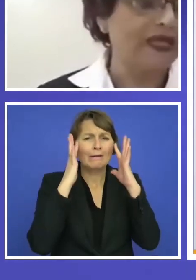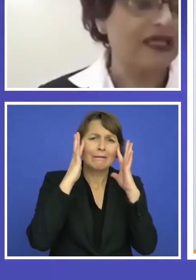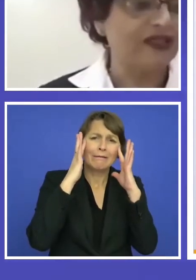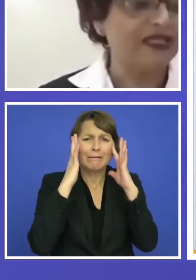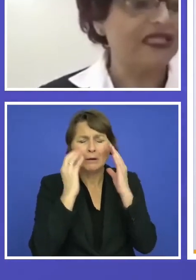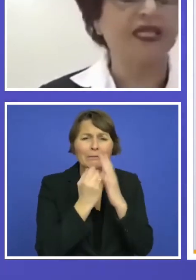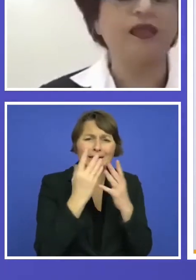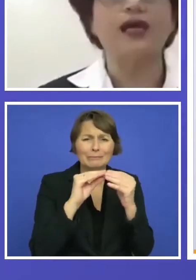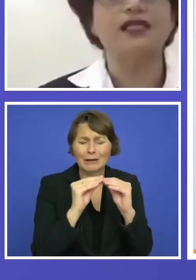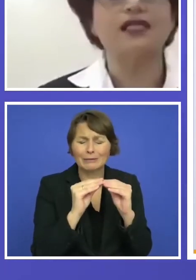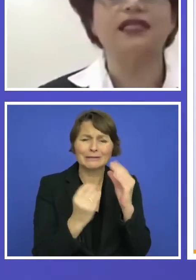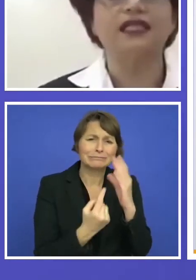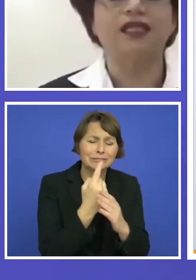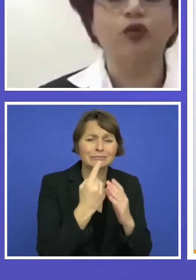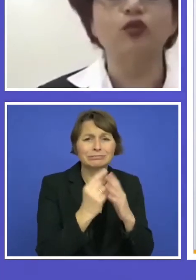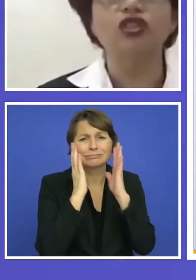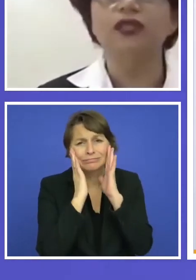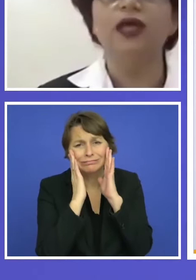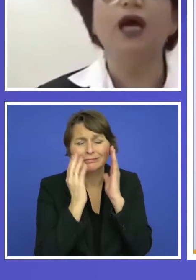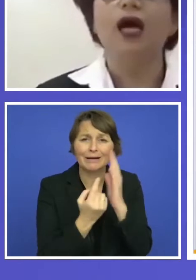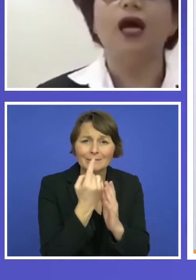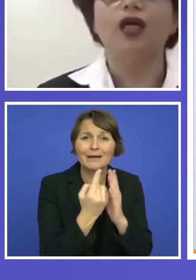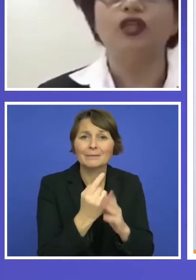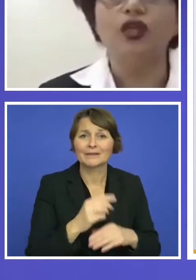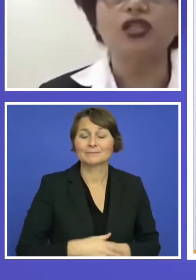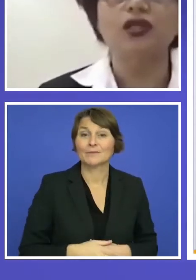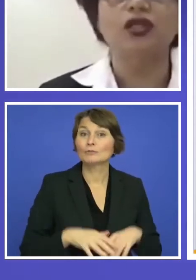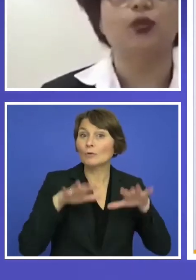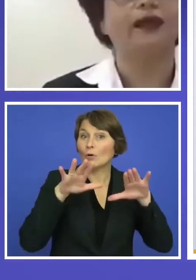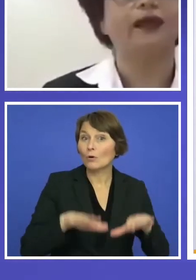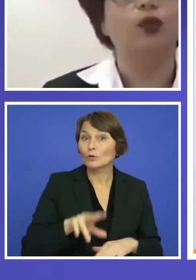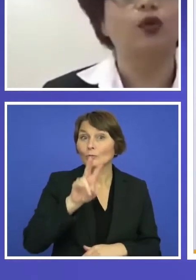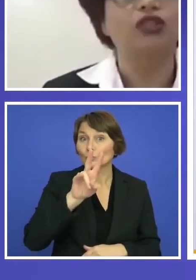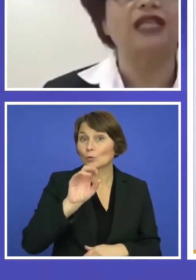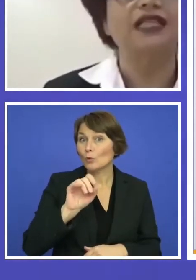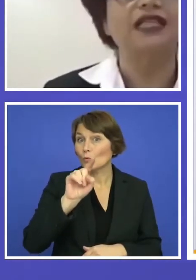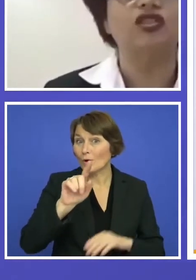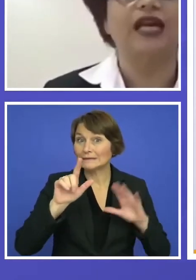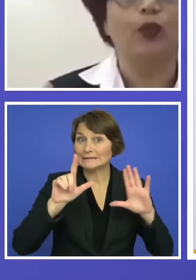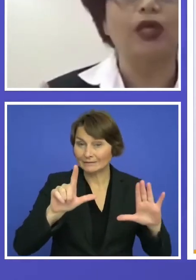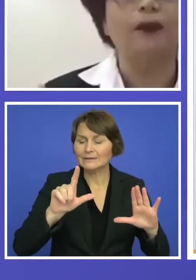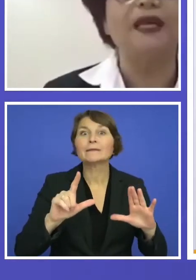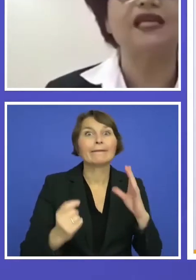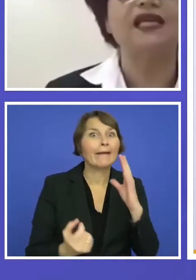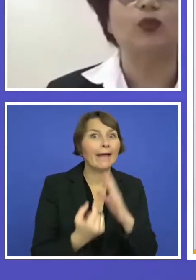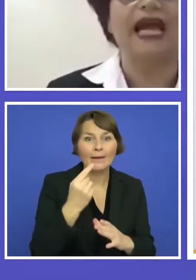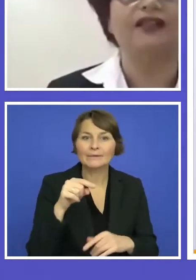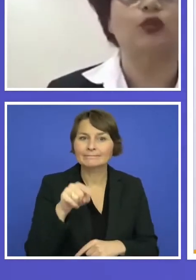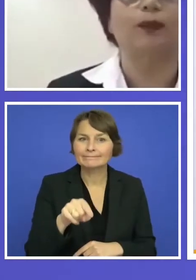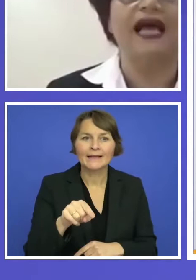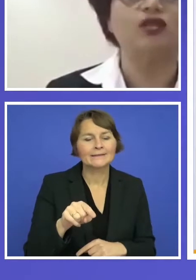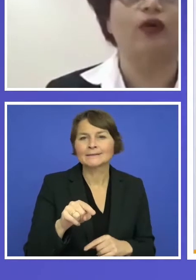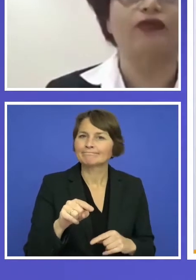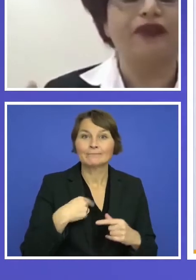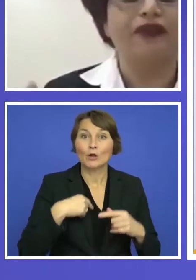So October 17 was the revolution. Nurses could not reach their workplace. We had